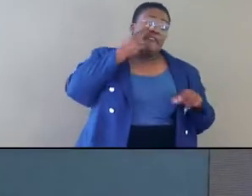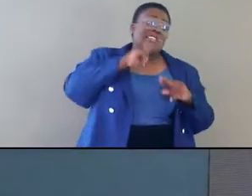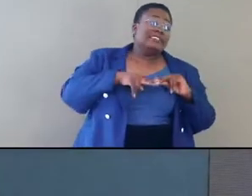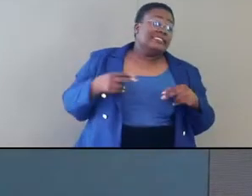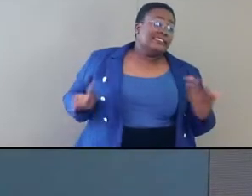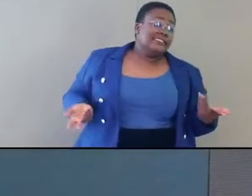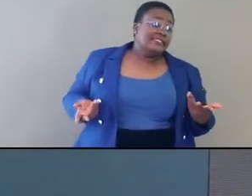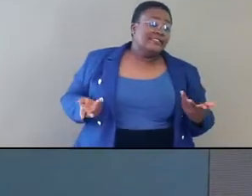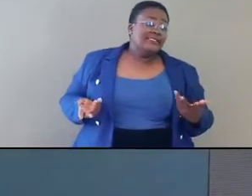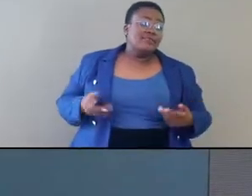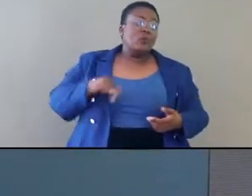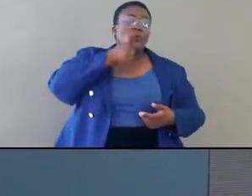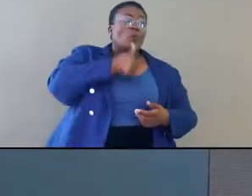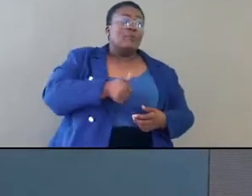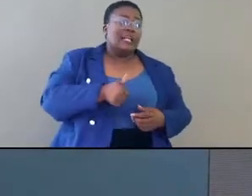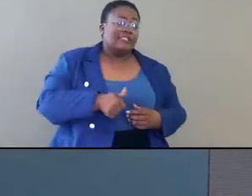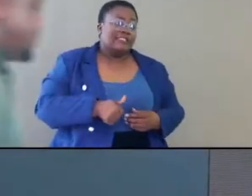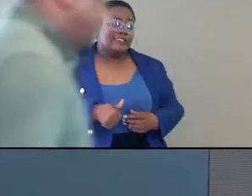you know